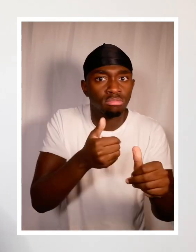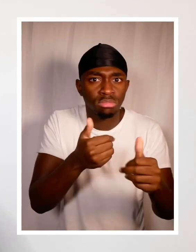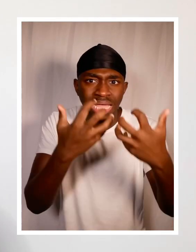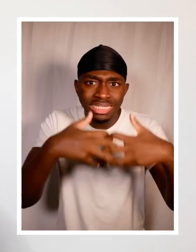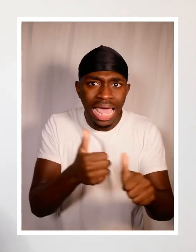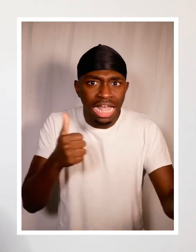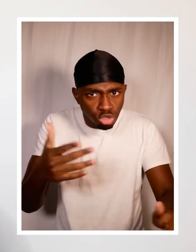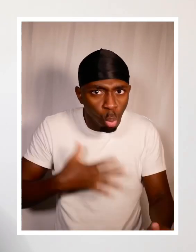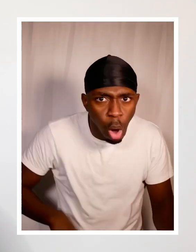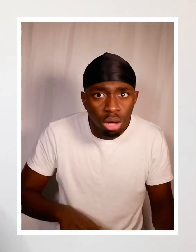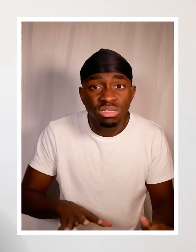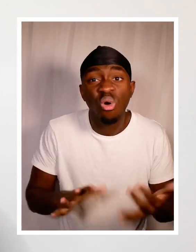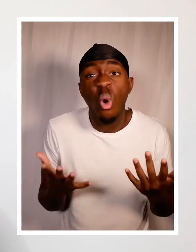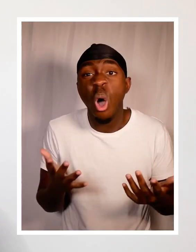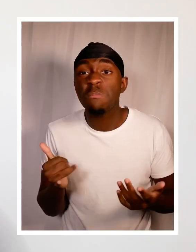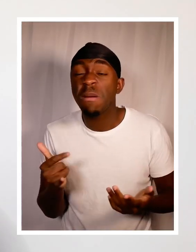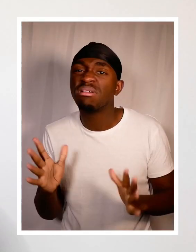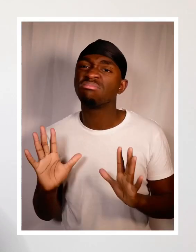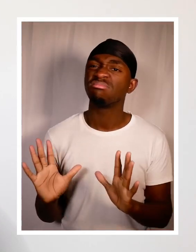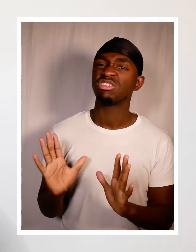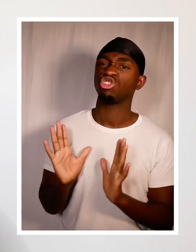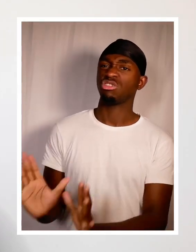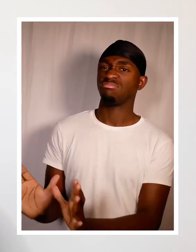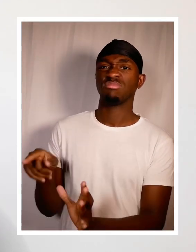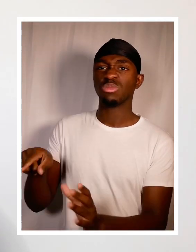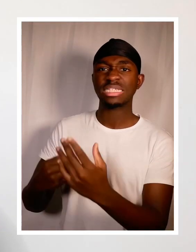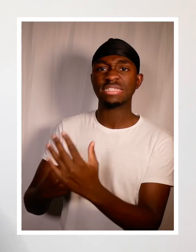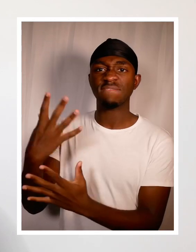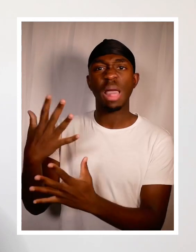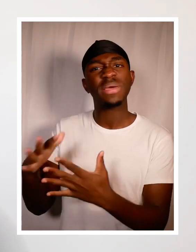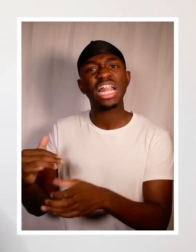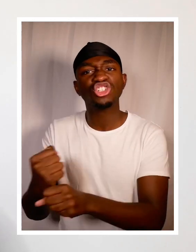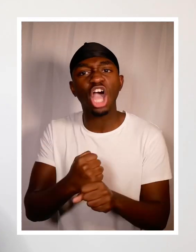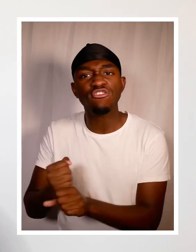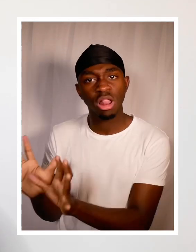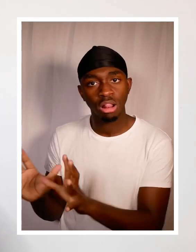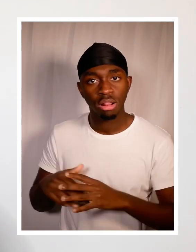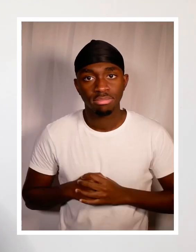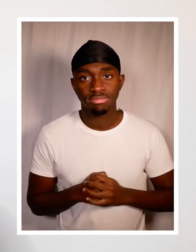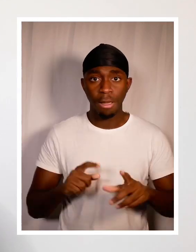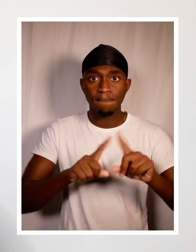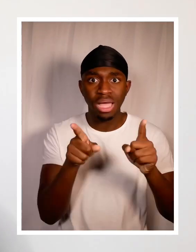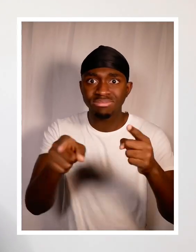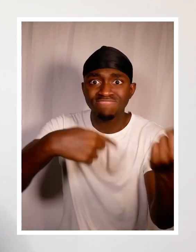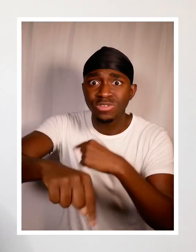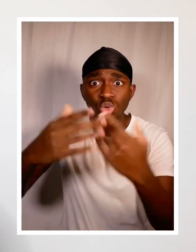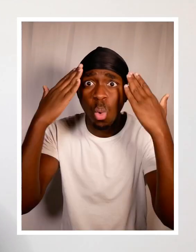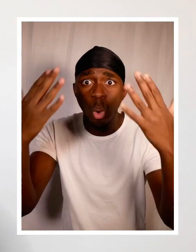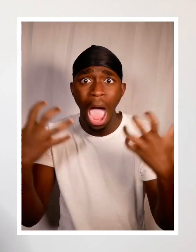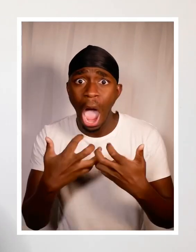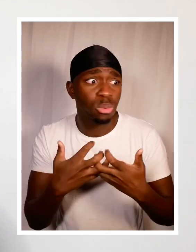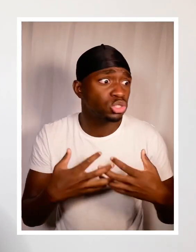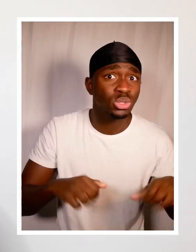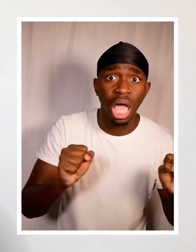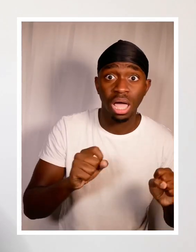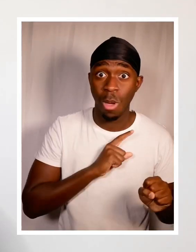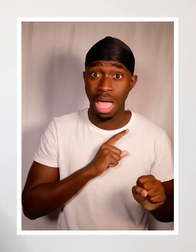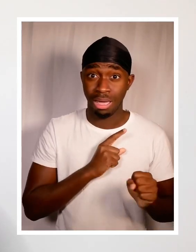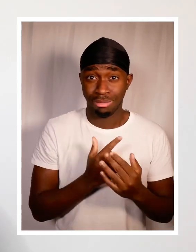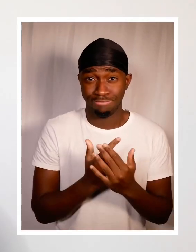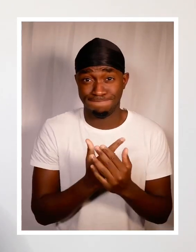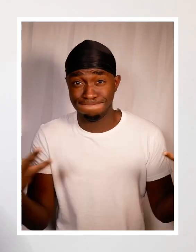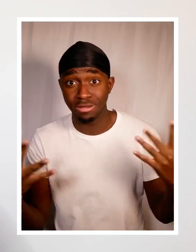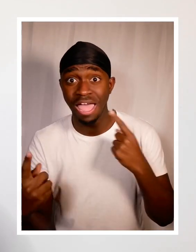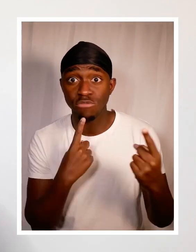also attach that in the description below just so you have a roadmap that you can start off with because i know how